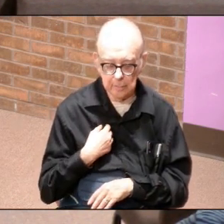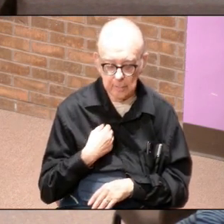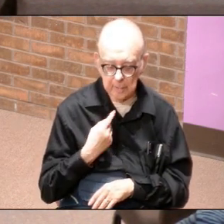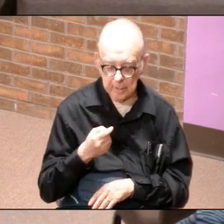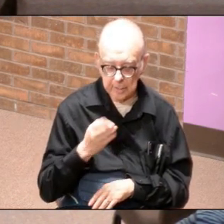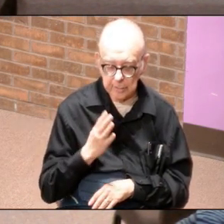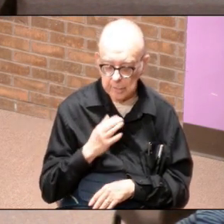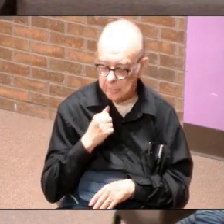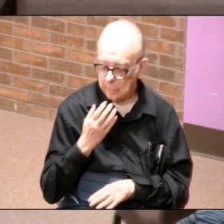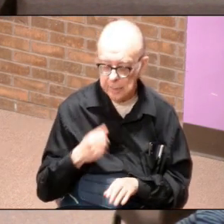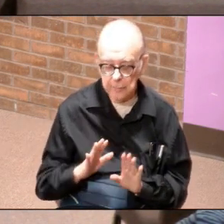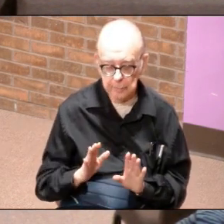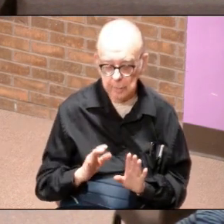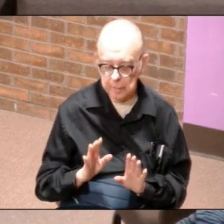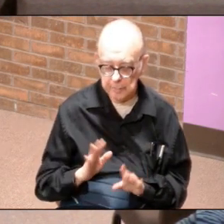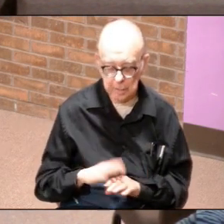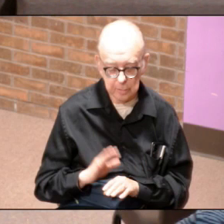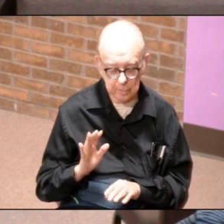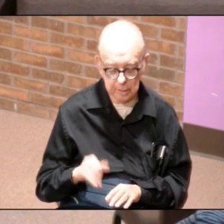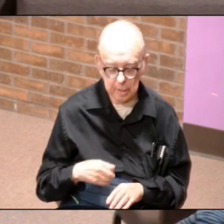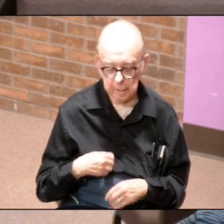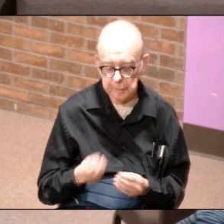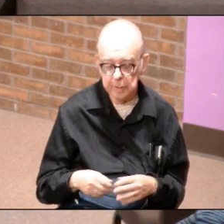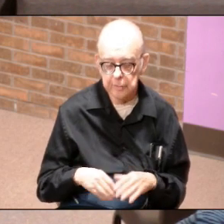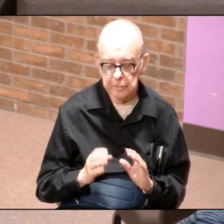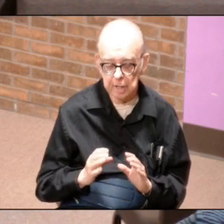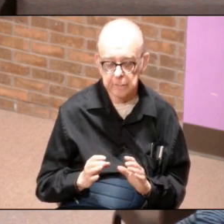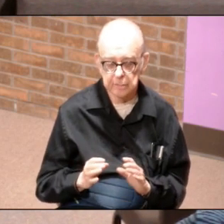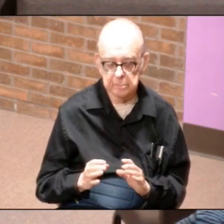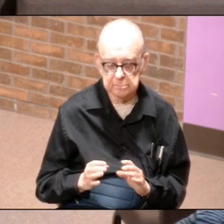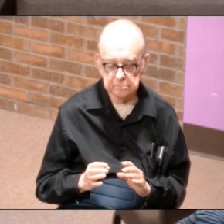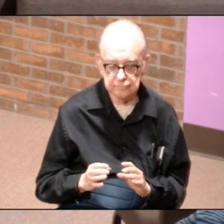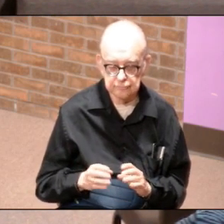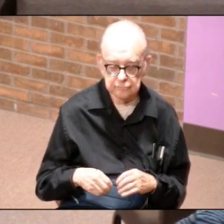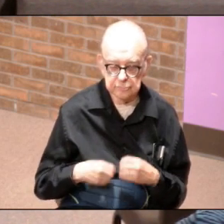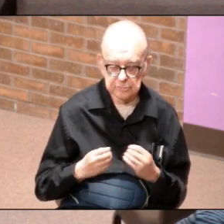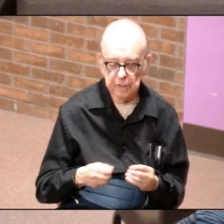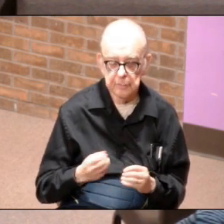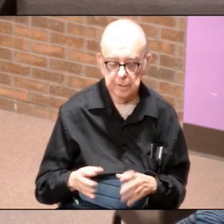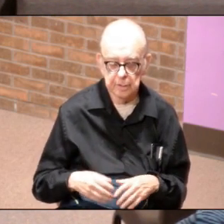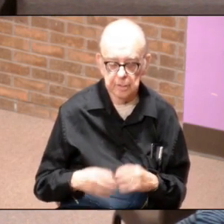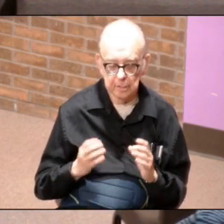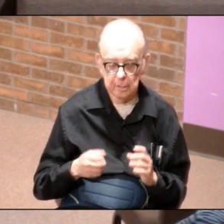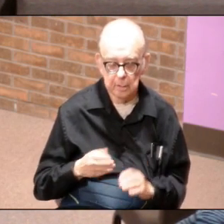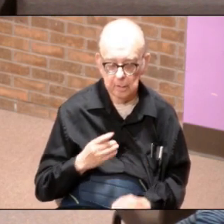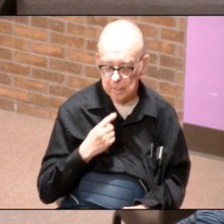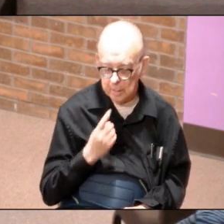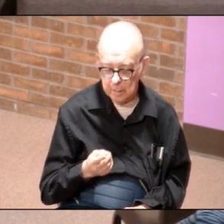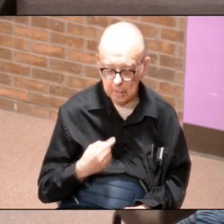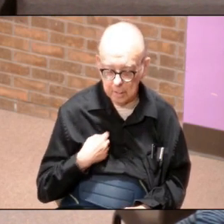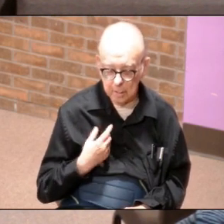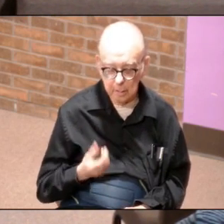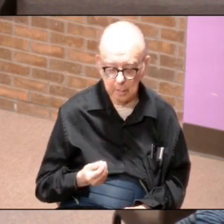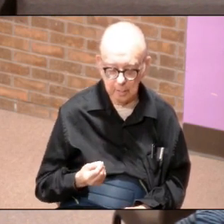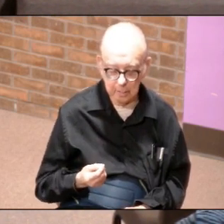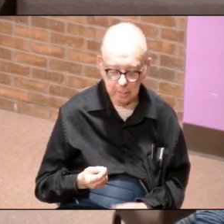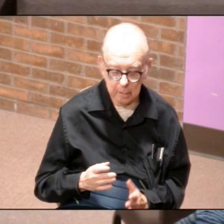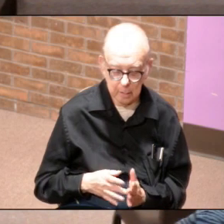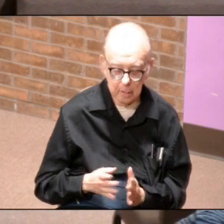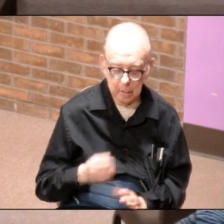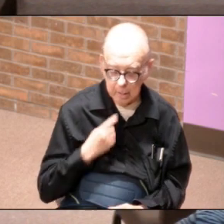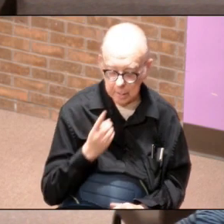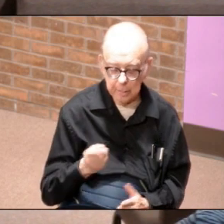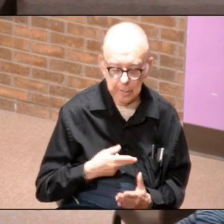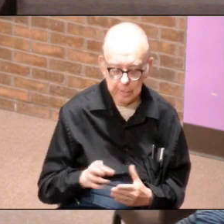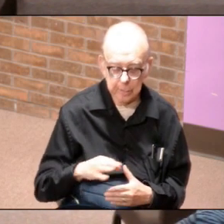God, don't give up on him yet. Give him another chance. Give him. God says, what should I do? And Jesus says, send